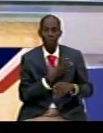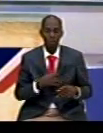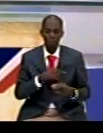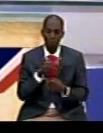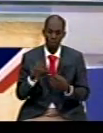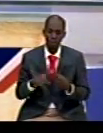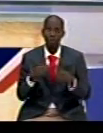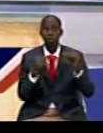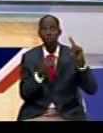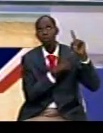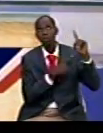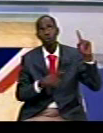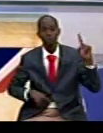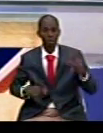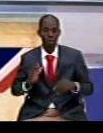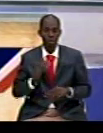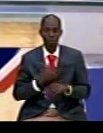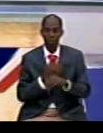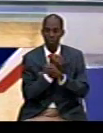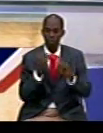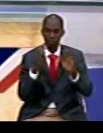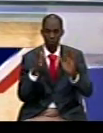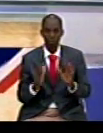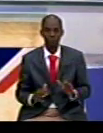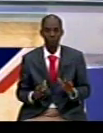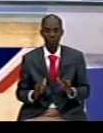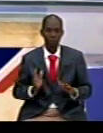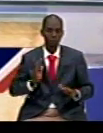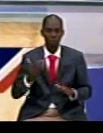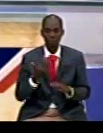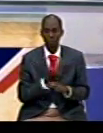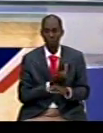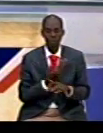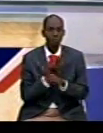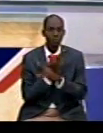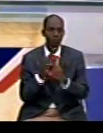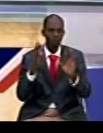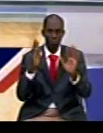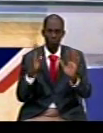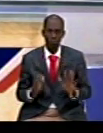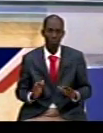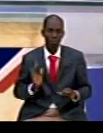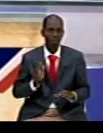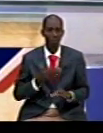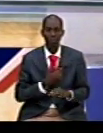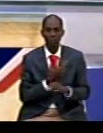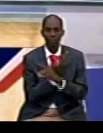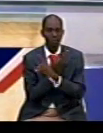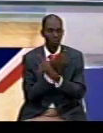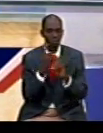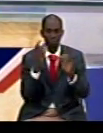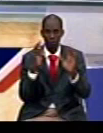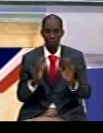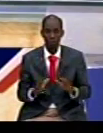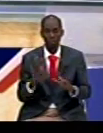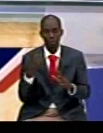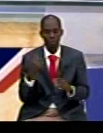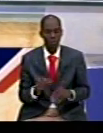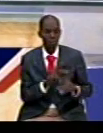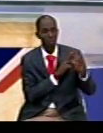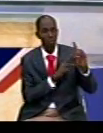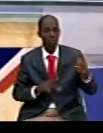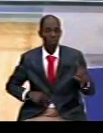he, the Lord, our Savior, our Redeemer, our Deliverer, the King